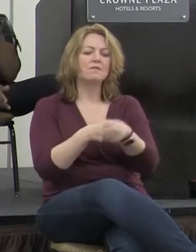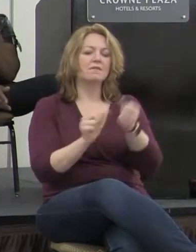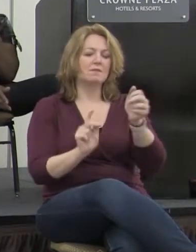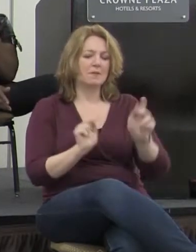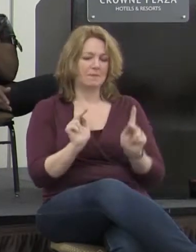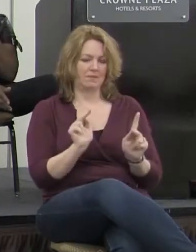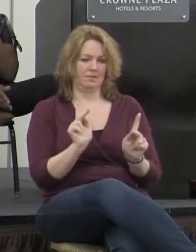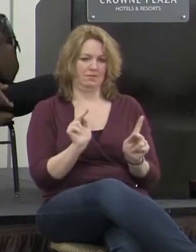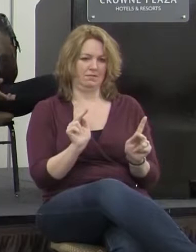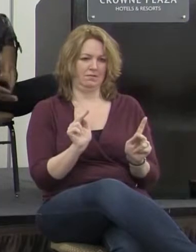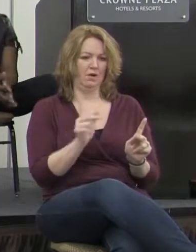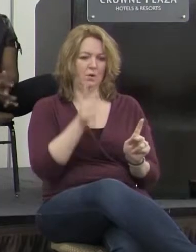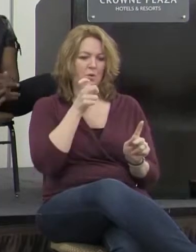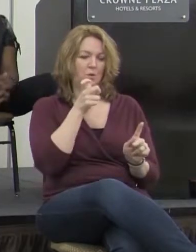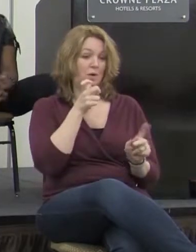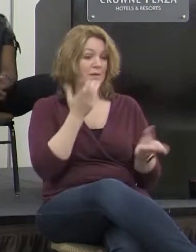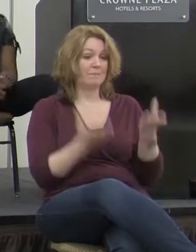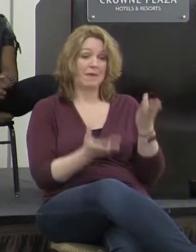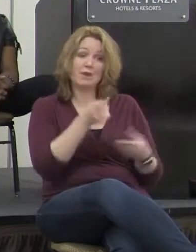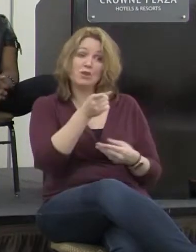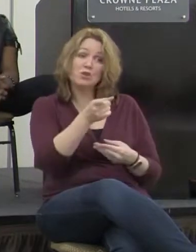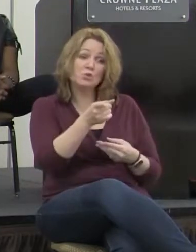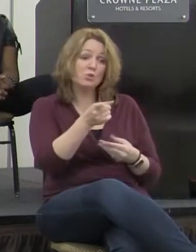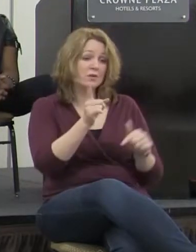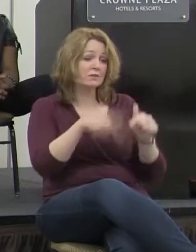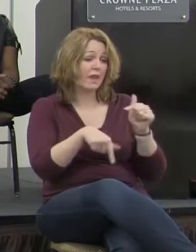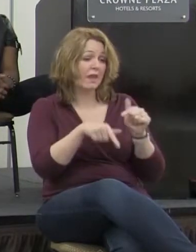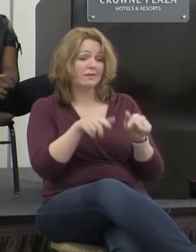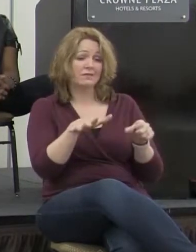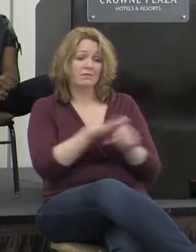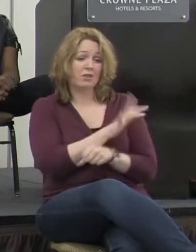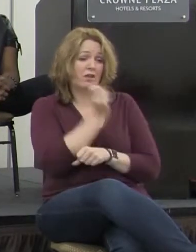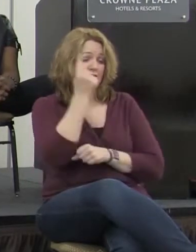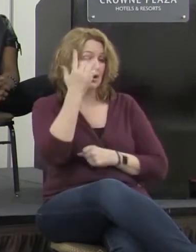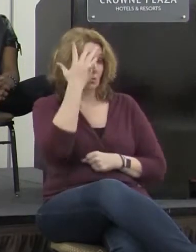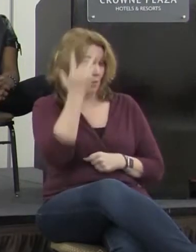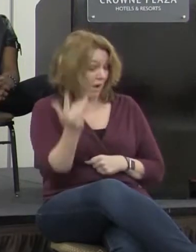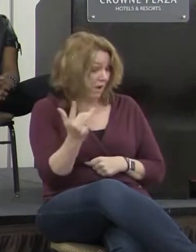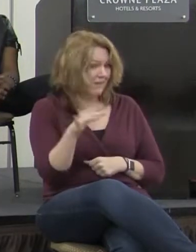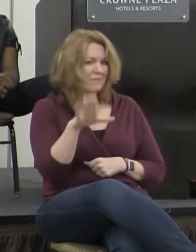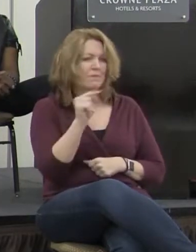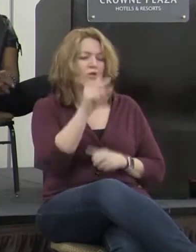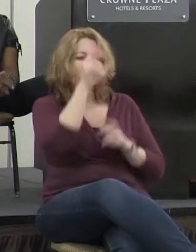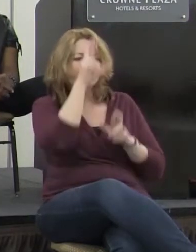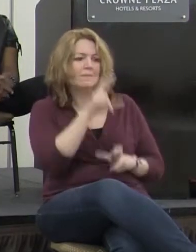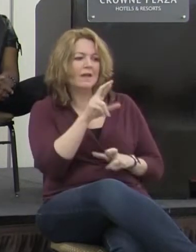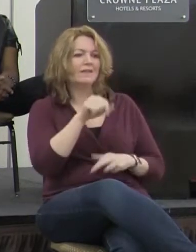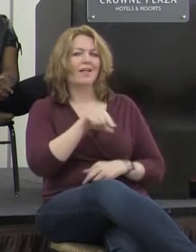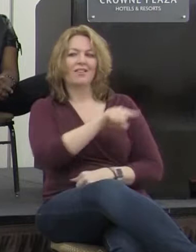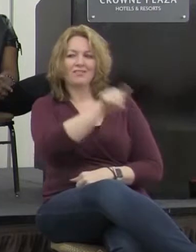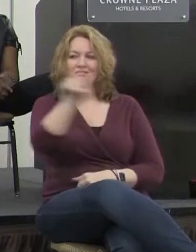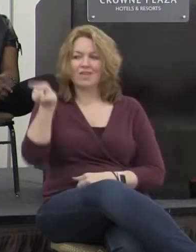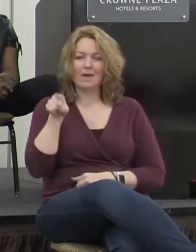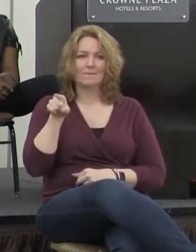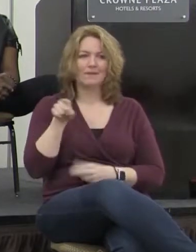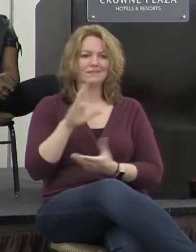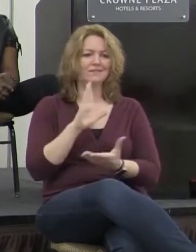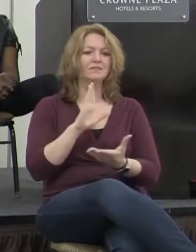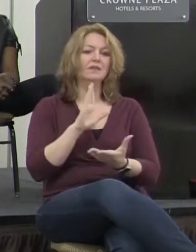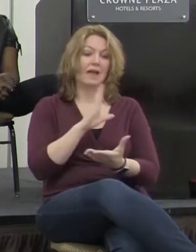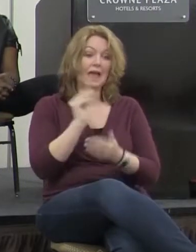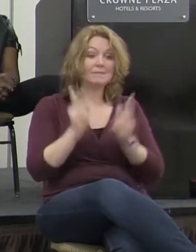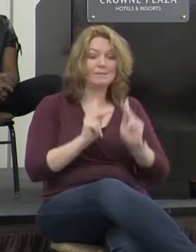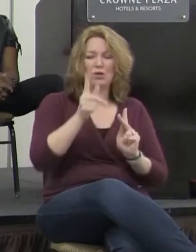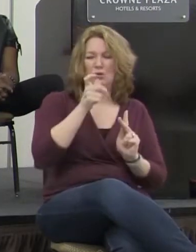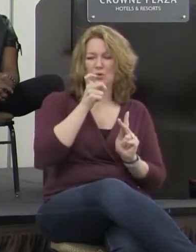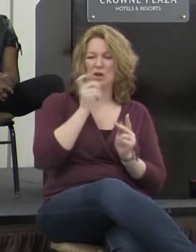people who you may not be able to understand why they do it, but respect them. Stop the people who